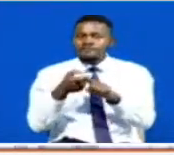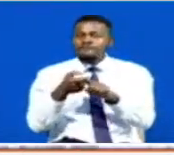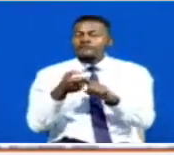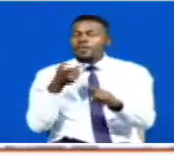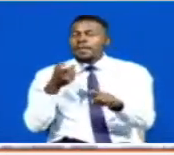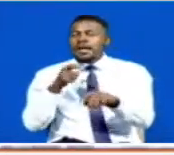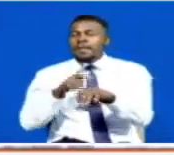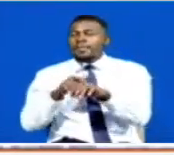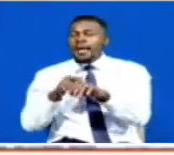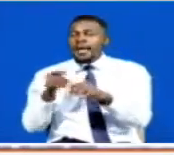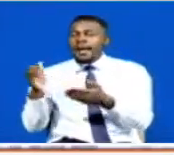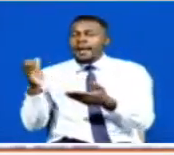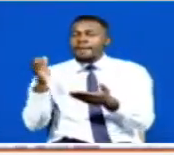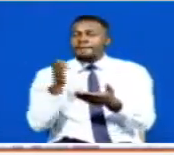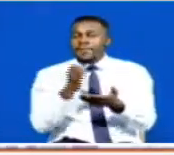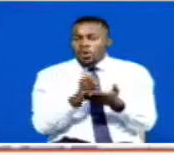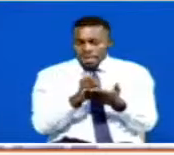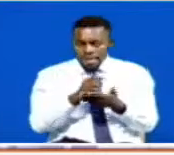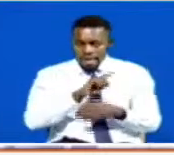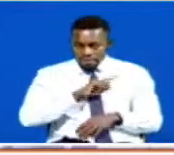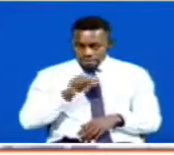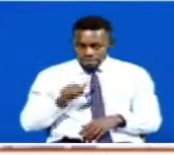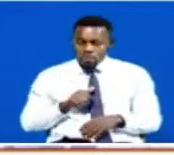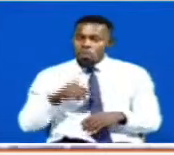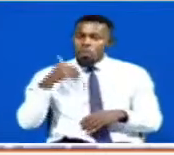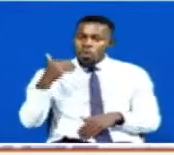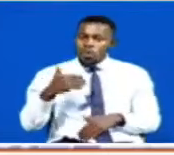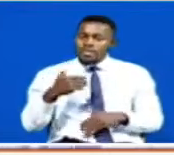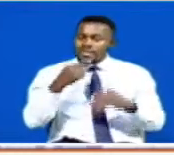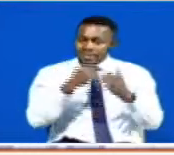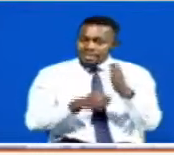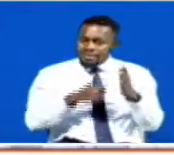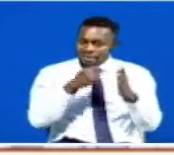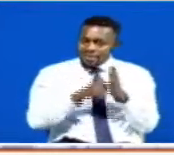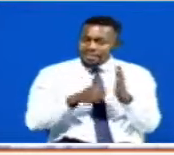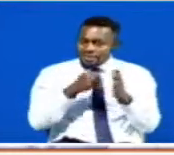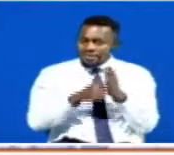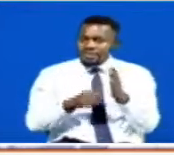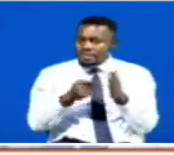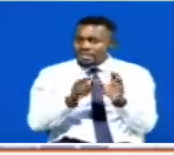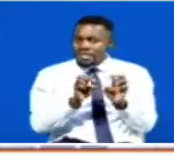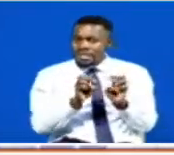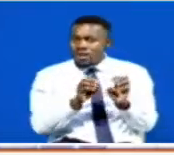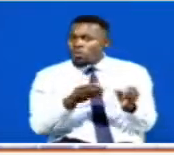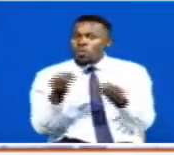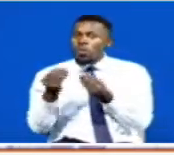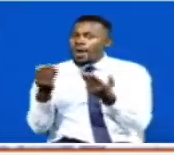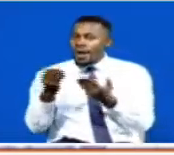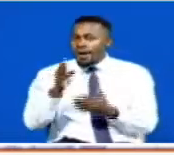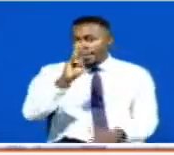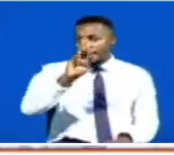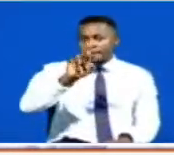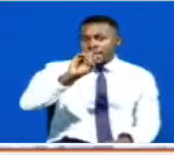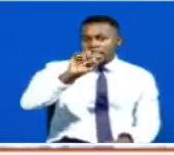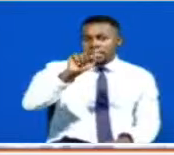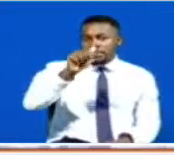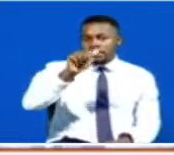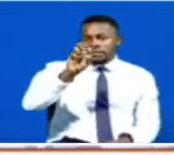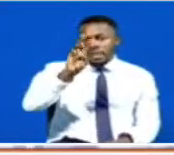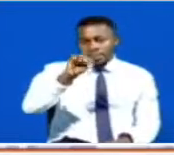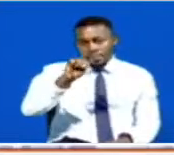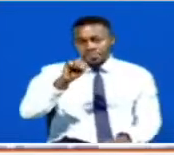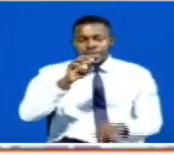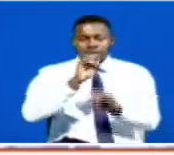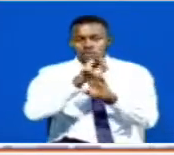have been deducted some amount to go to the Britam insurance, but until now, it's not being